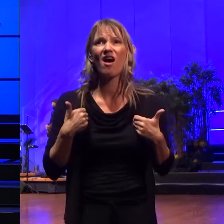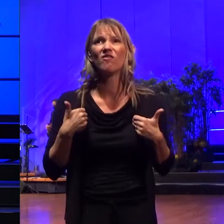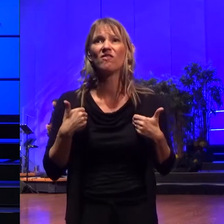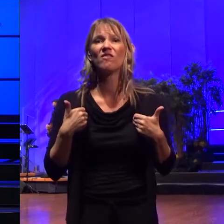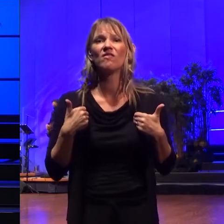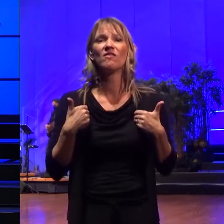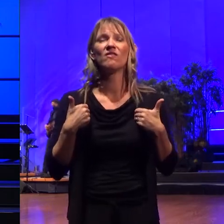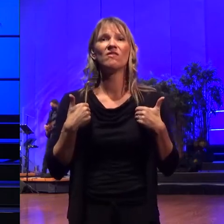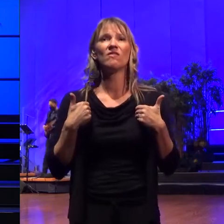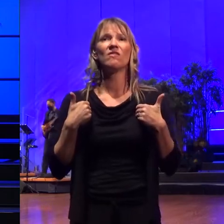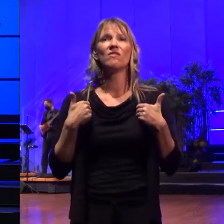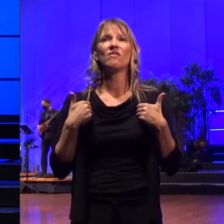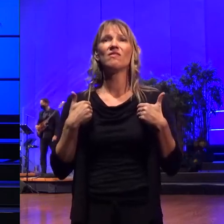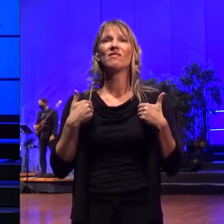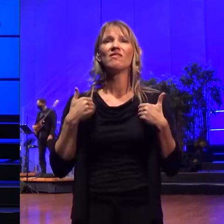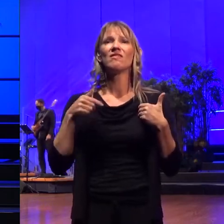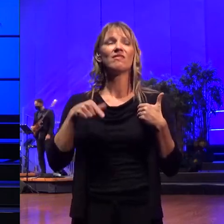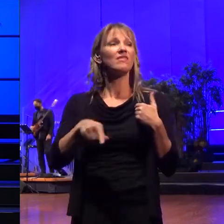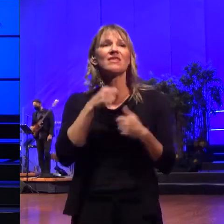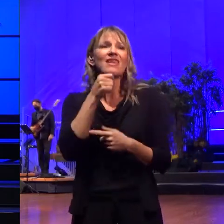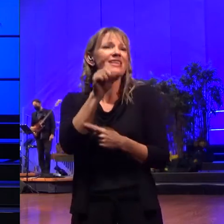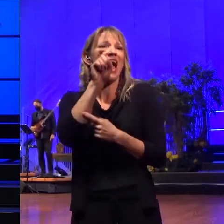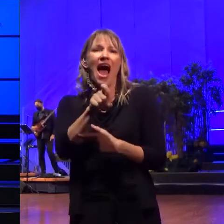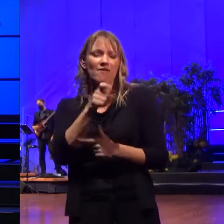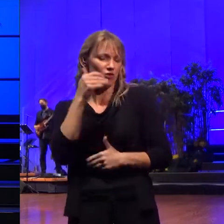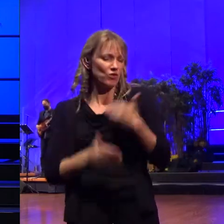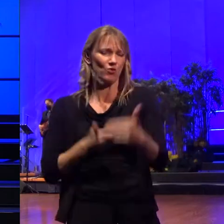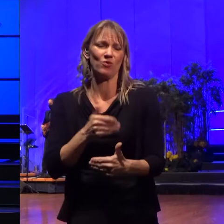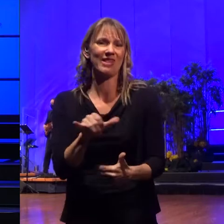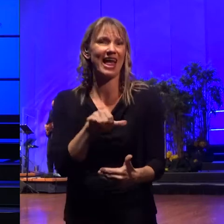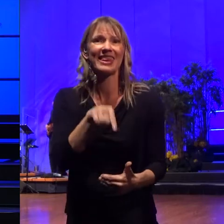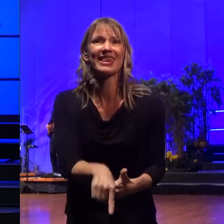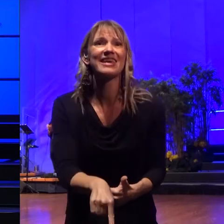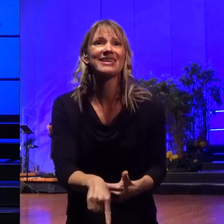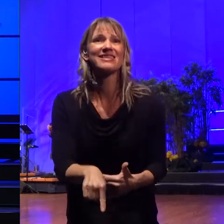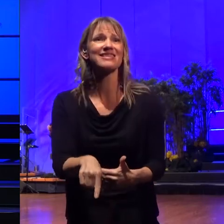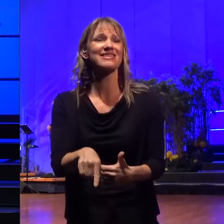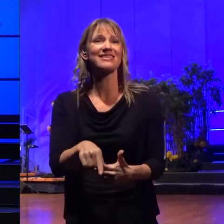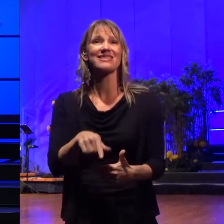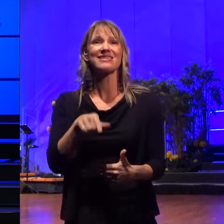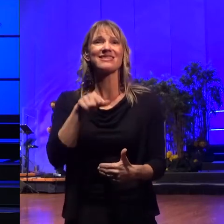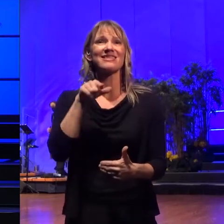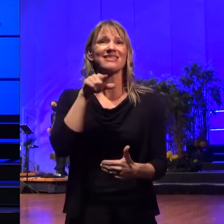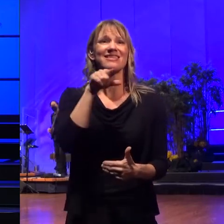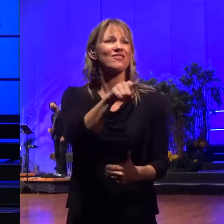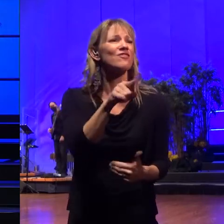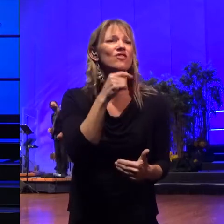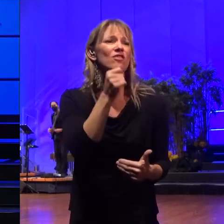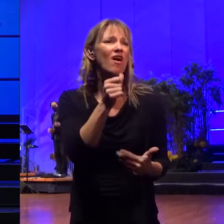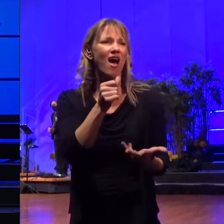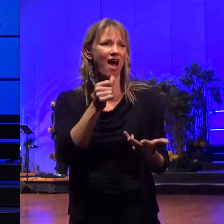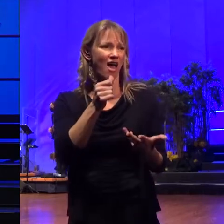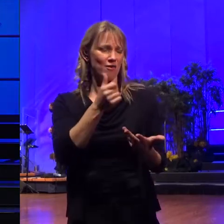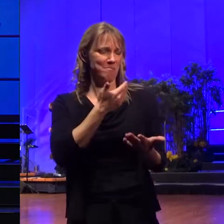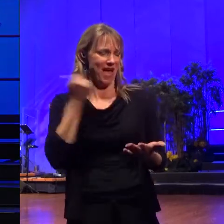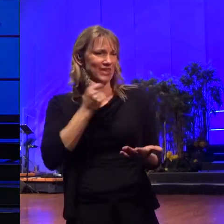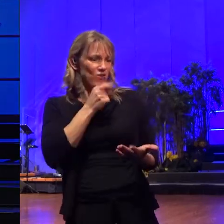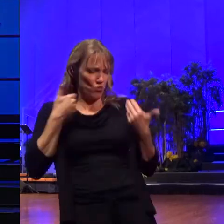This is not how it has to be. You're not getting the best of me.